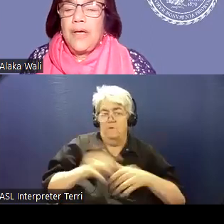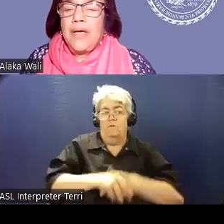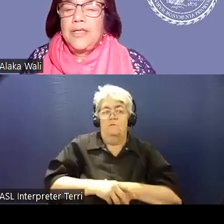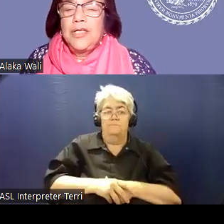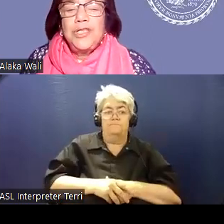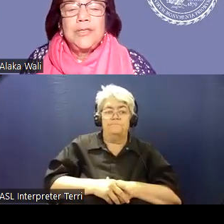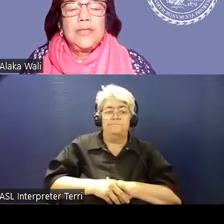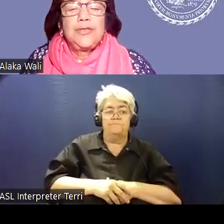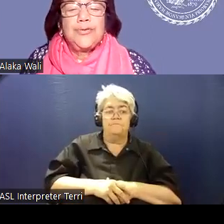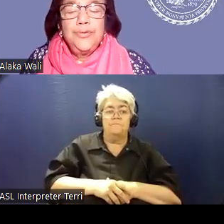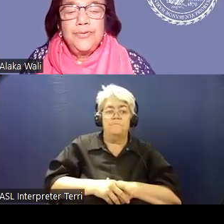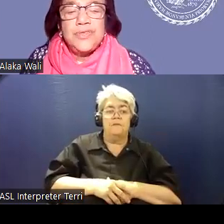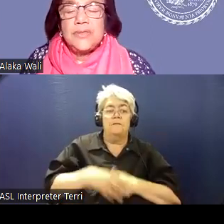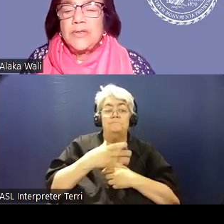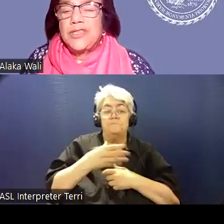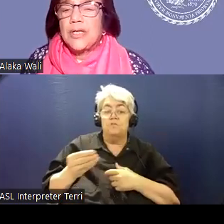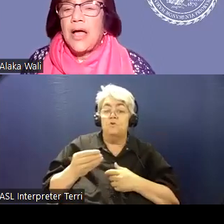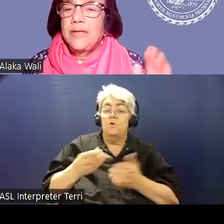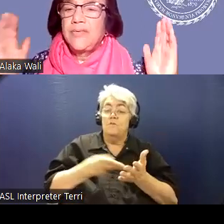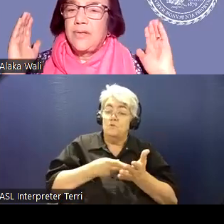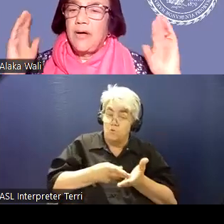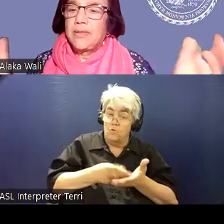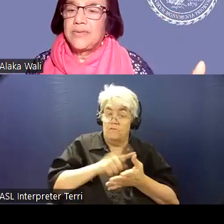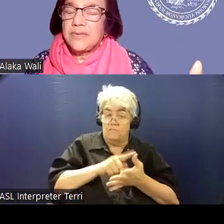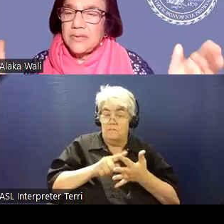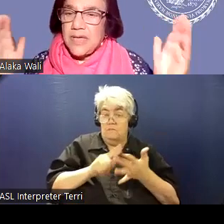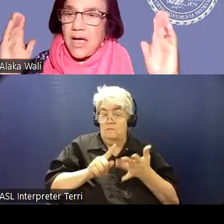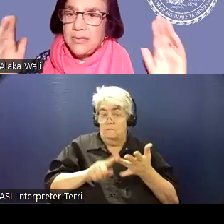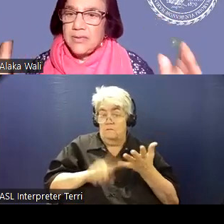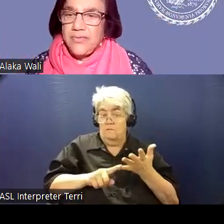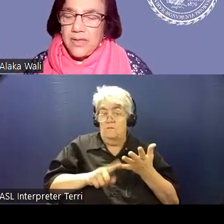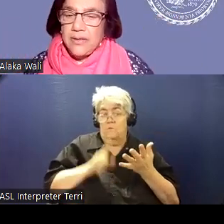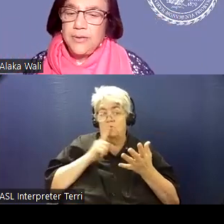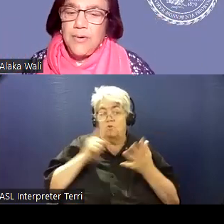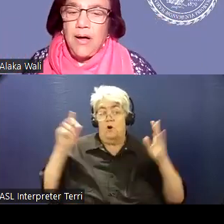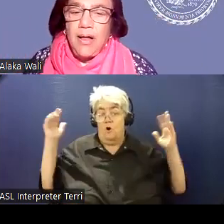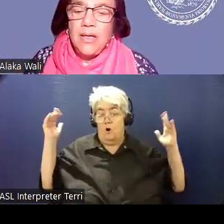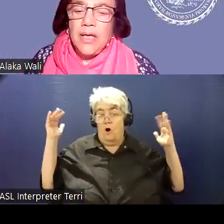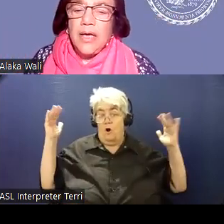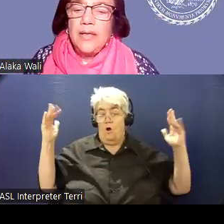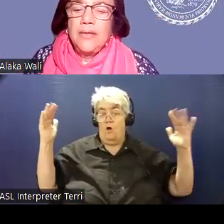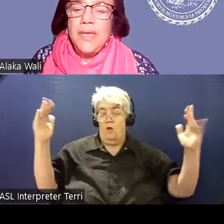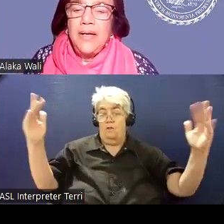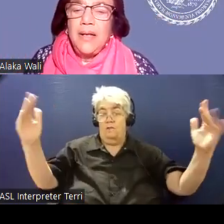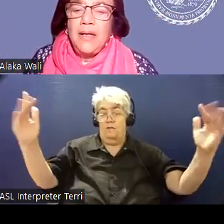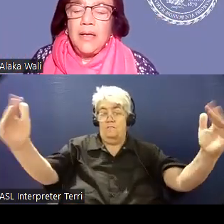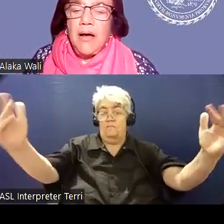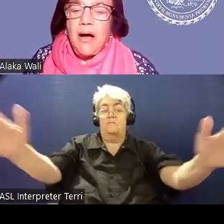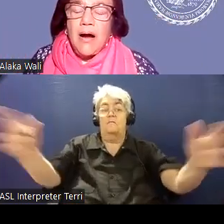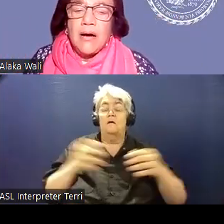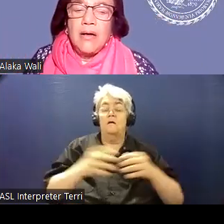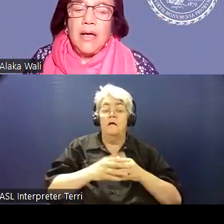So in addition to the truths, which are kind of along the sides of the new hall, in the